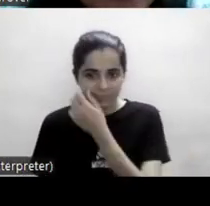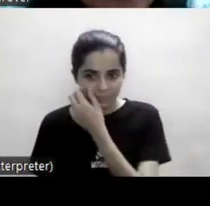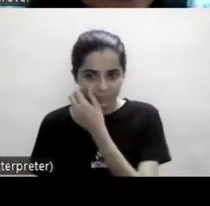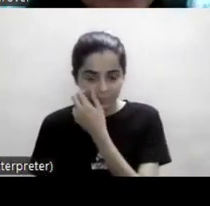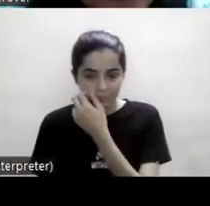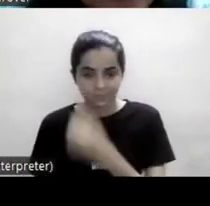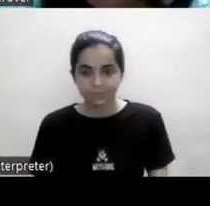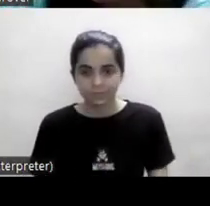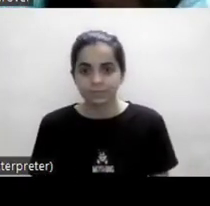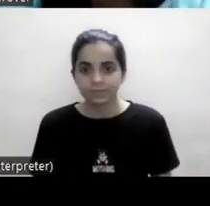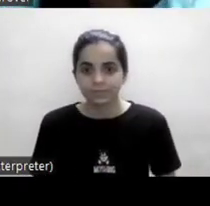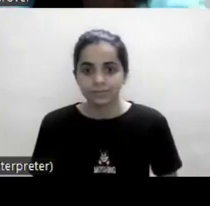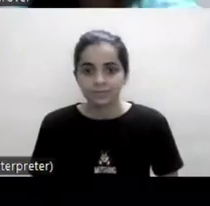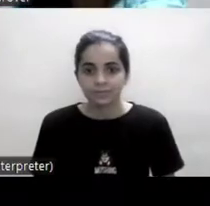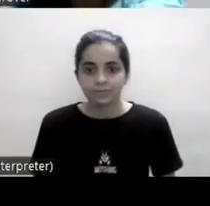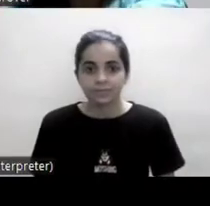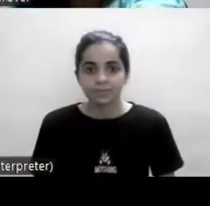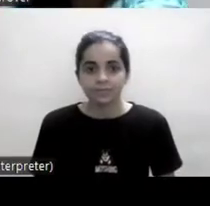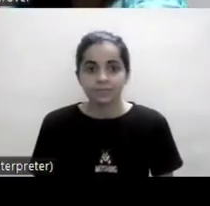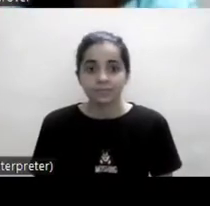And chicken salad for you.